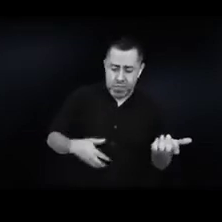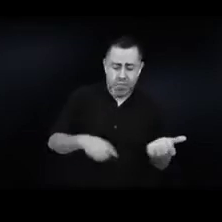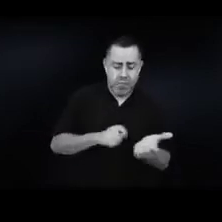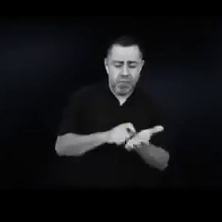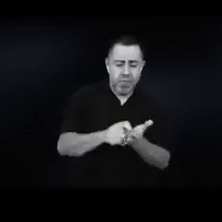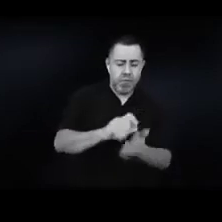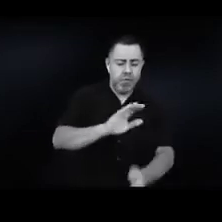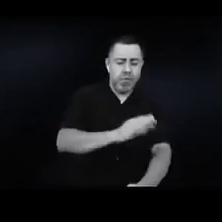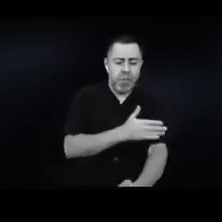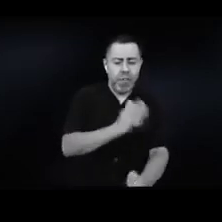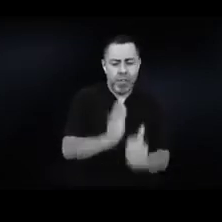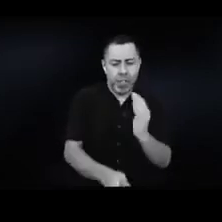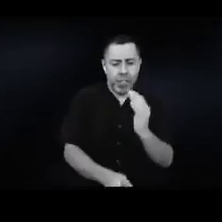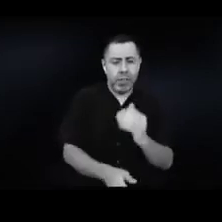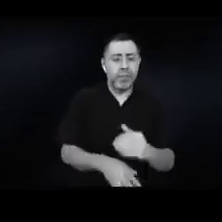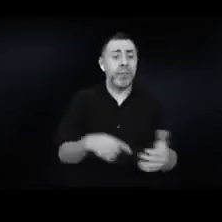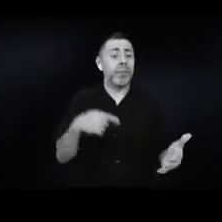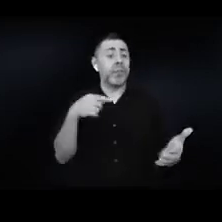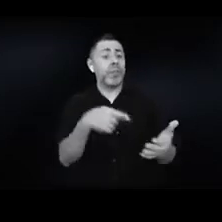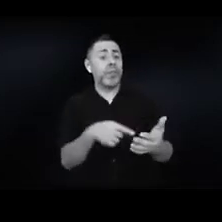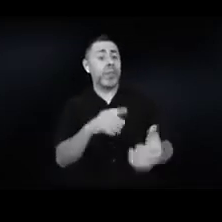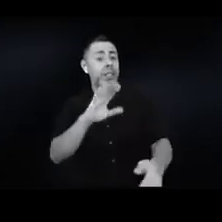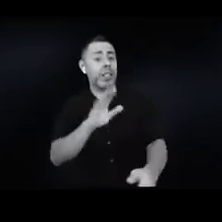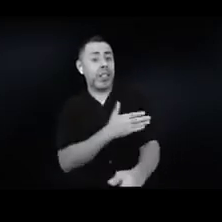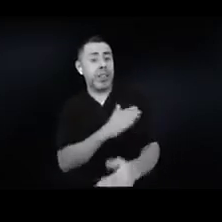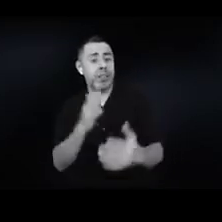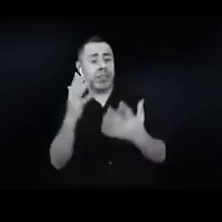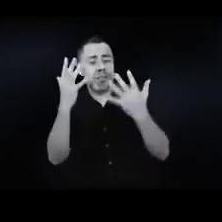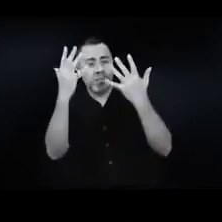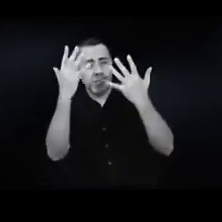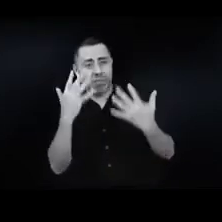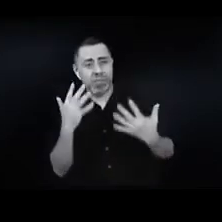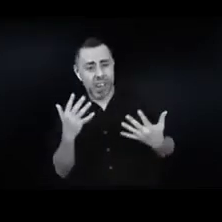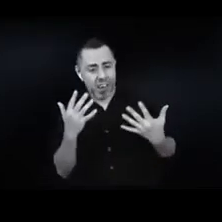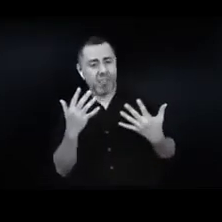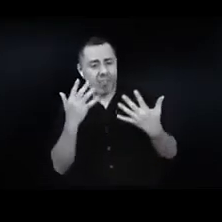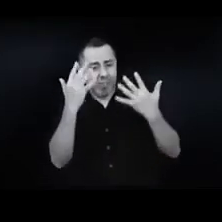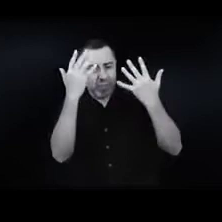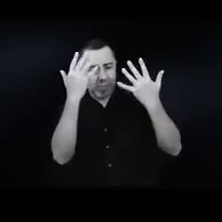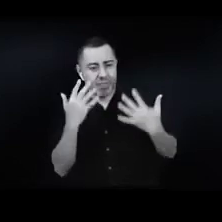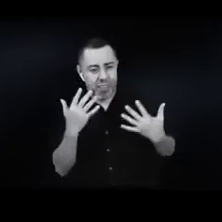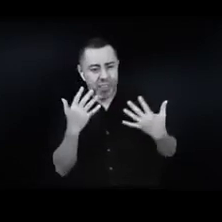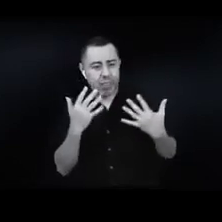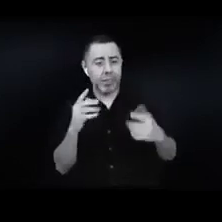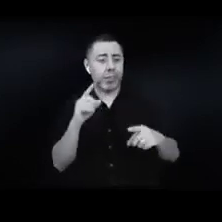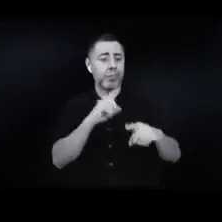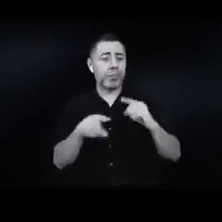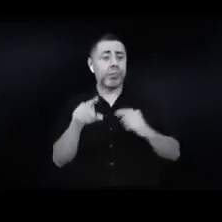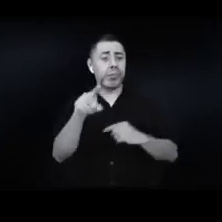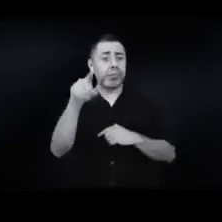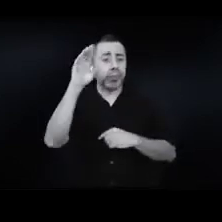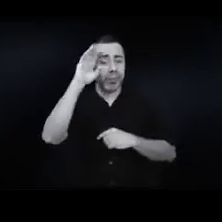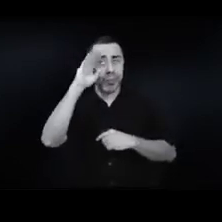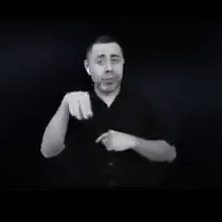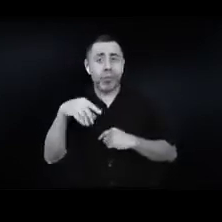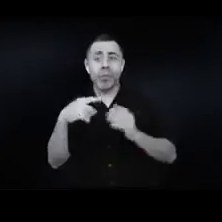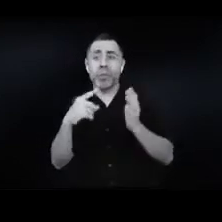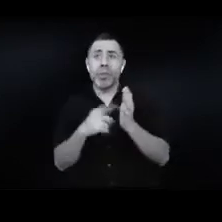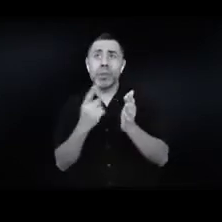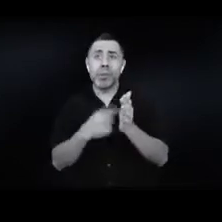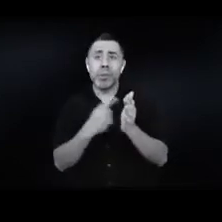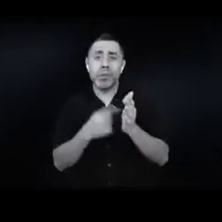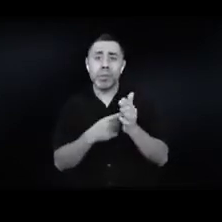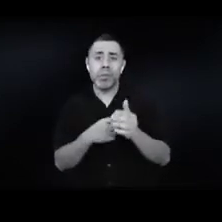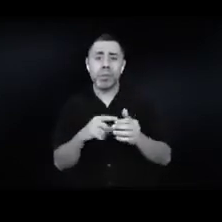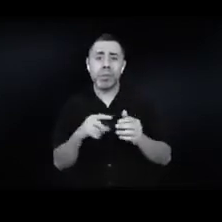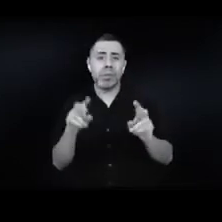it's kind of a sad song, but I think, you know how like blues can be sad, but it's healing,